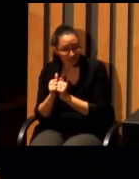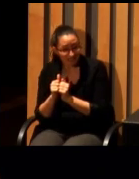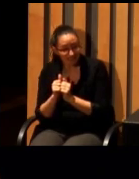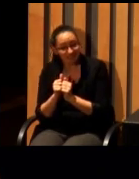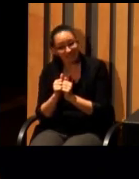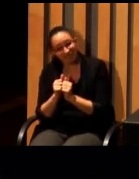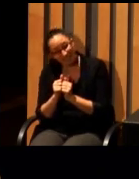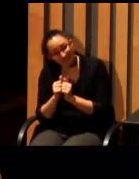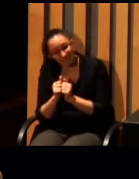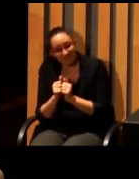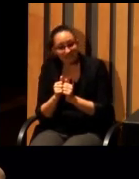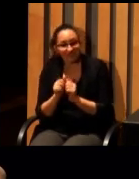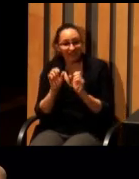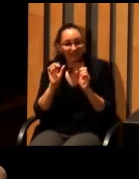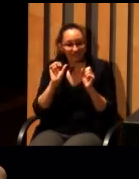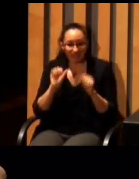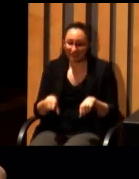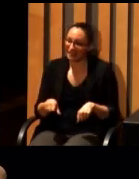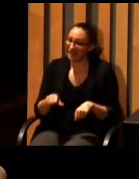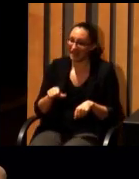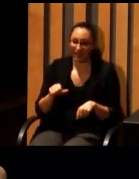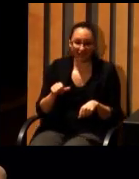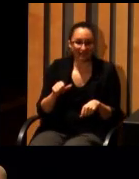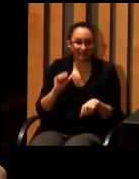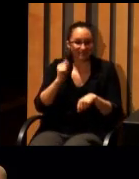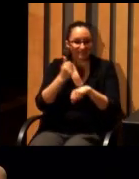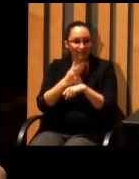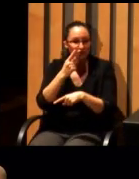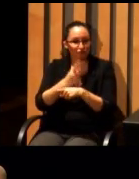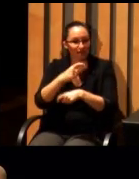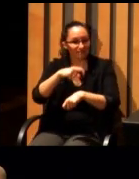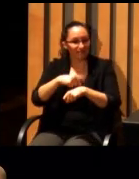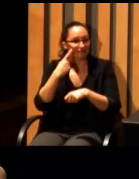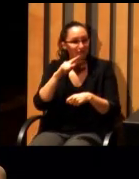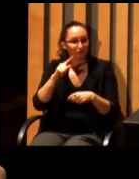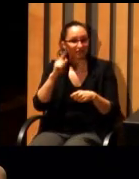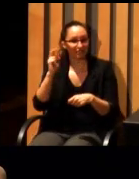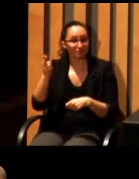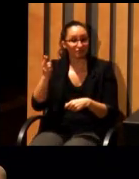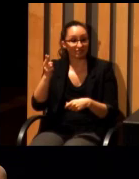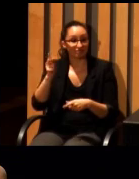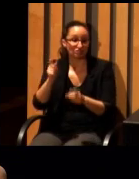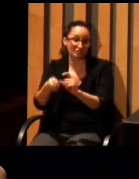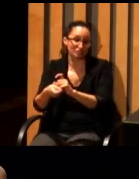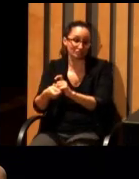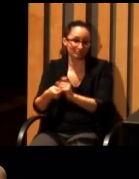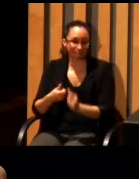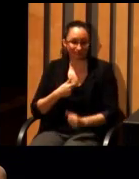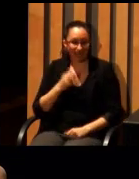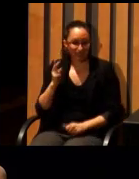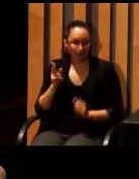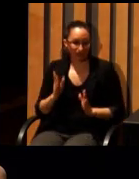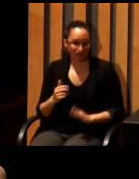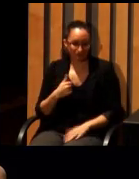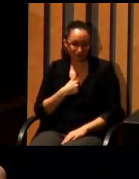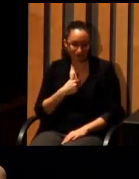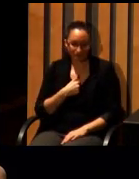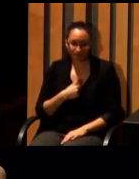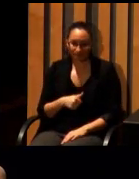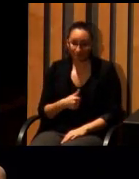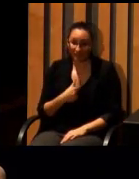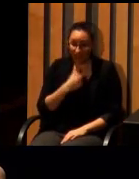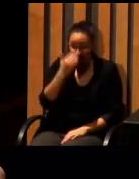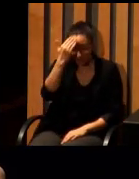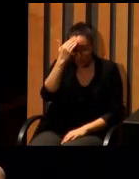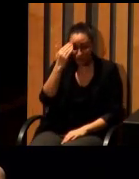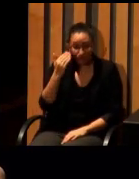perhaps establish the conditions for history to change. So I'm a historian, right? And one of the things a historian knows is that stuff